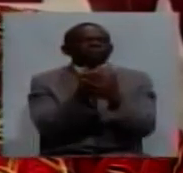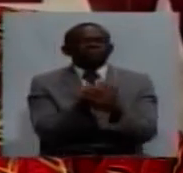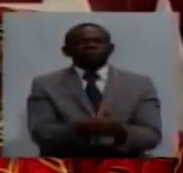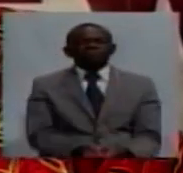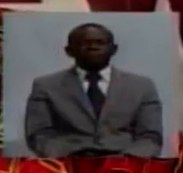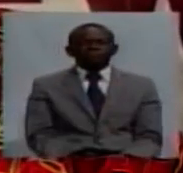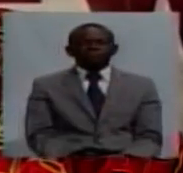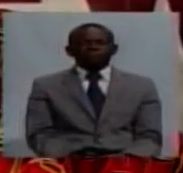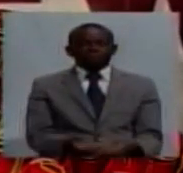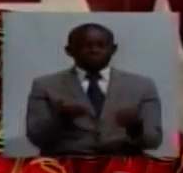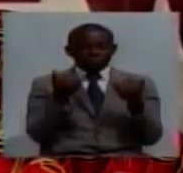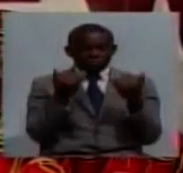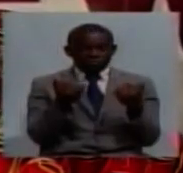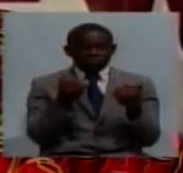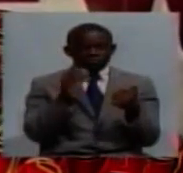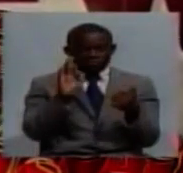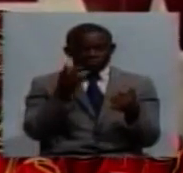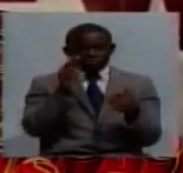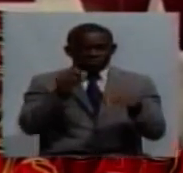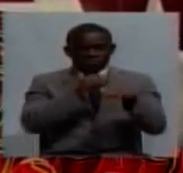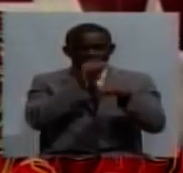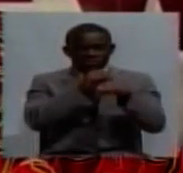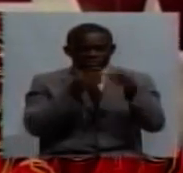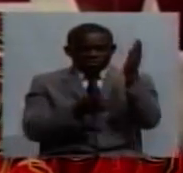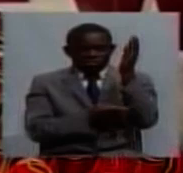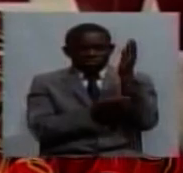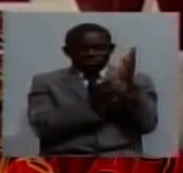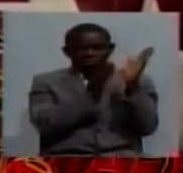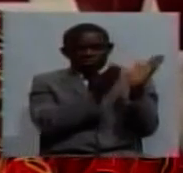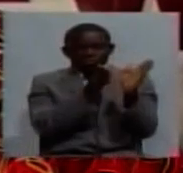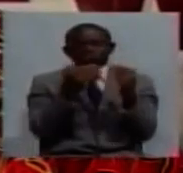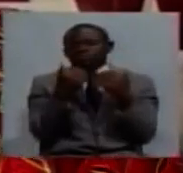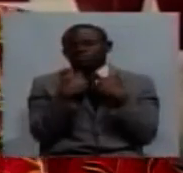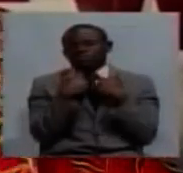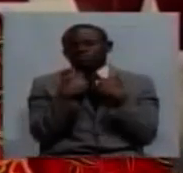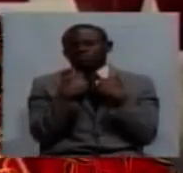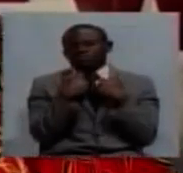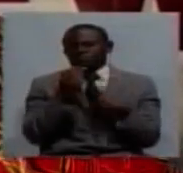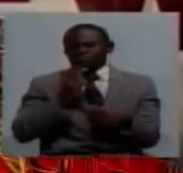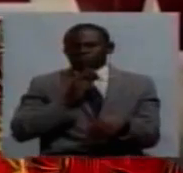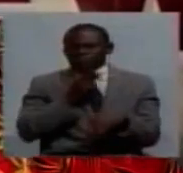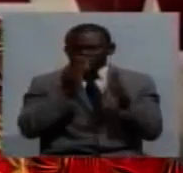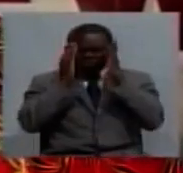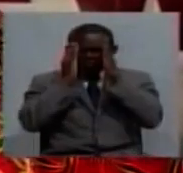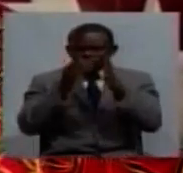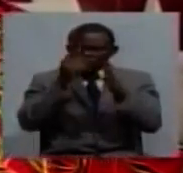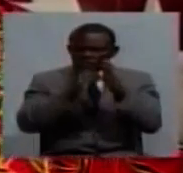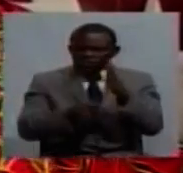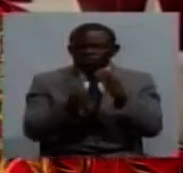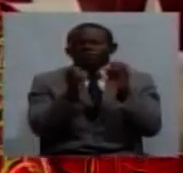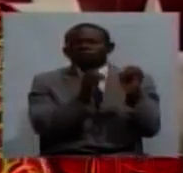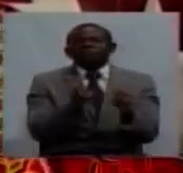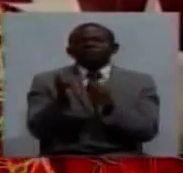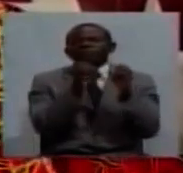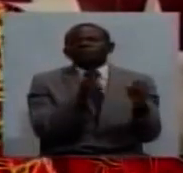Development Plan. What we are working now on are implementation plans. As soon as you have the implementation plan, you actually